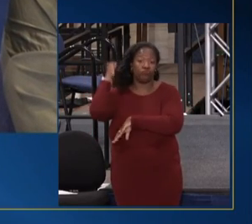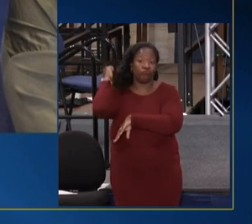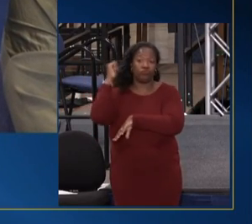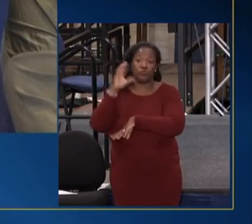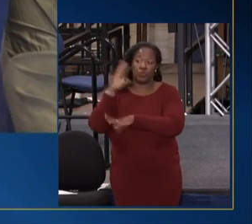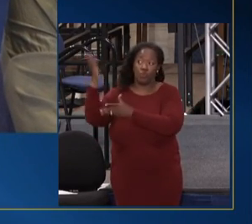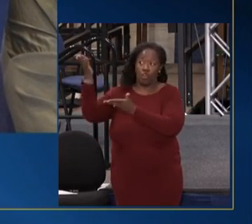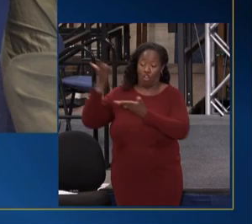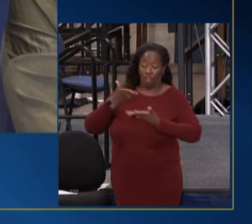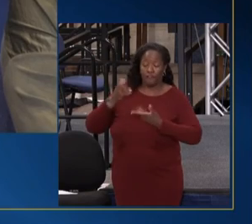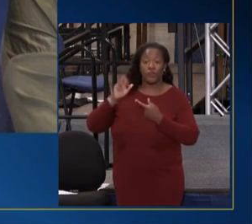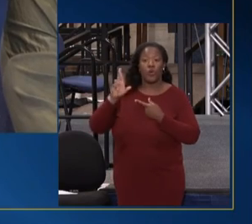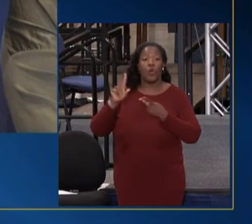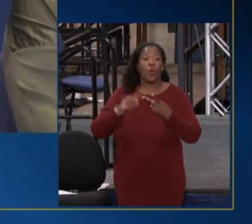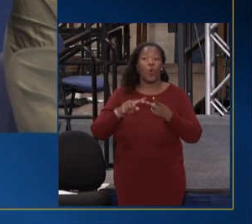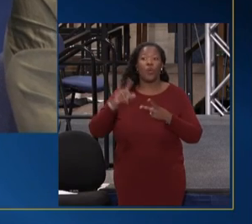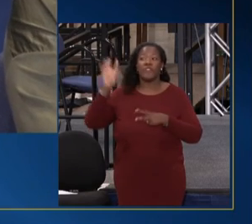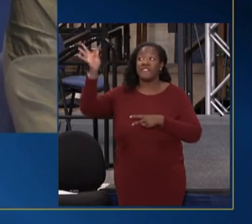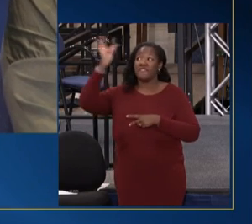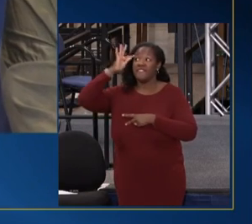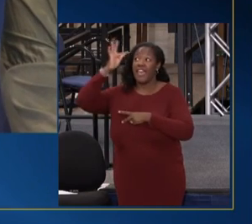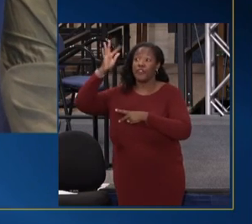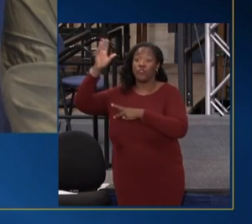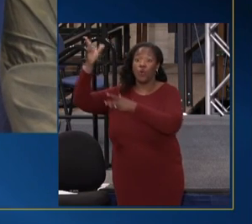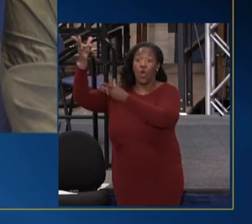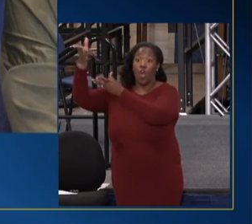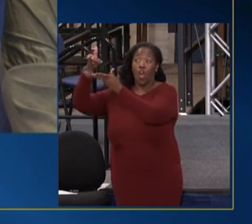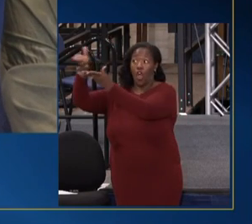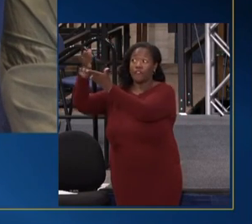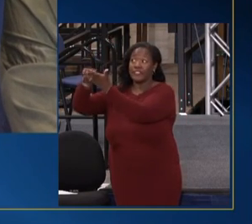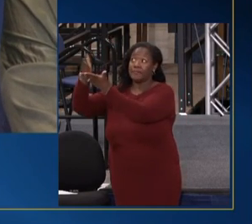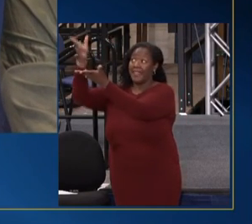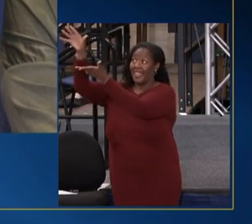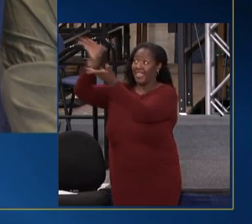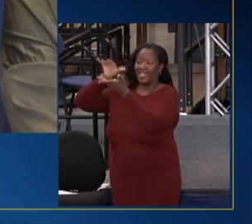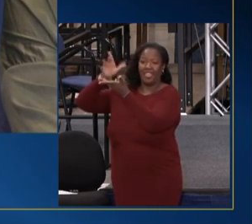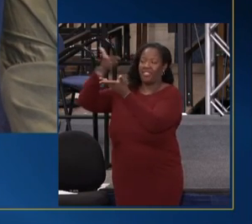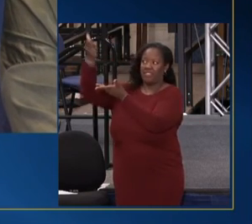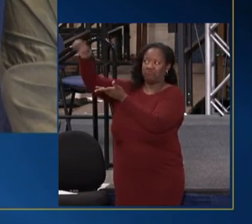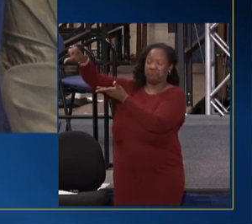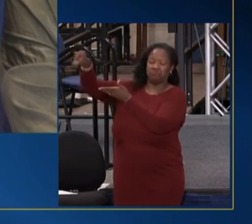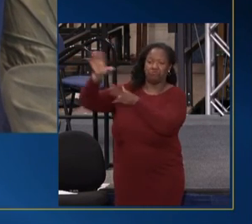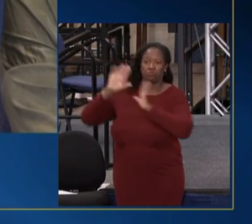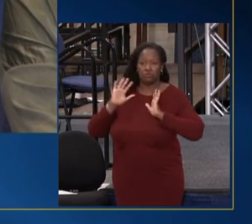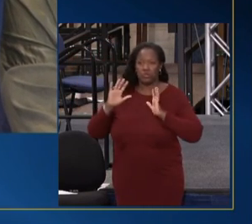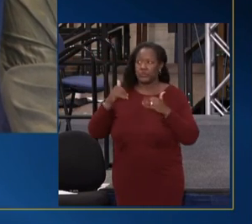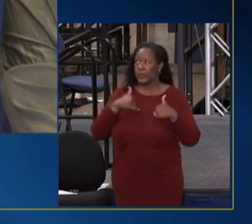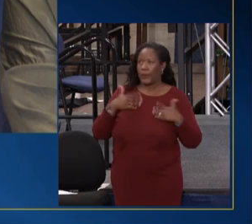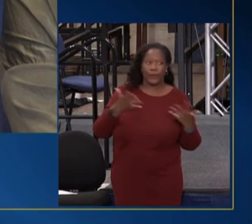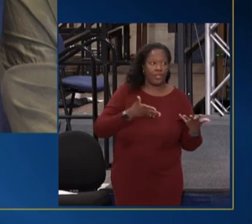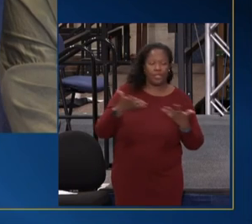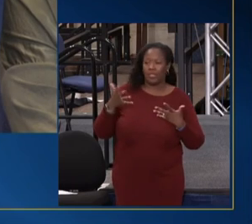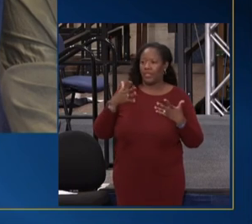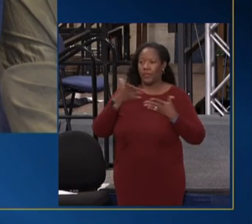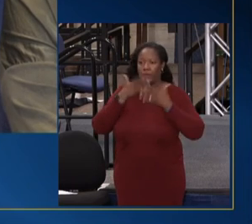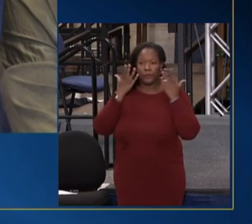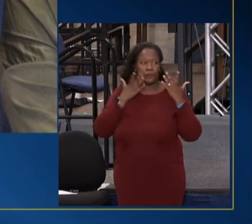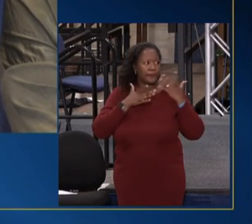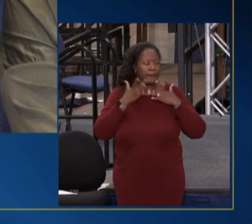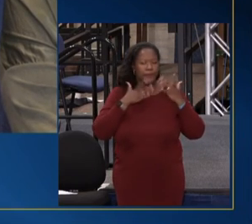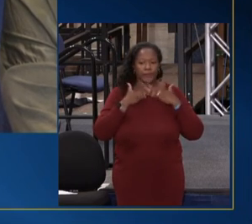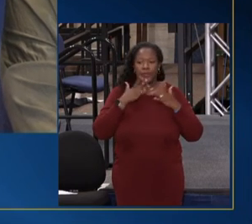they decline funds from like the federal level, and so it doesn't pass through as easily. So again, working in an area where we have